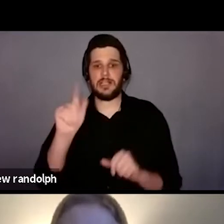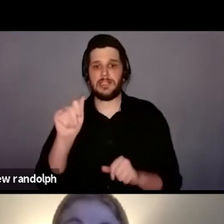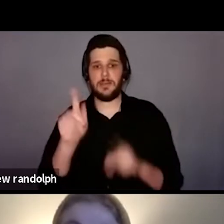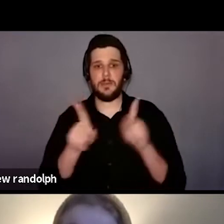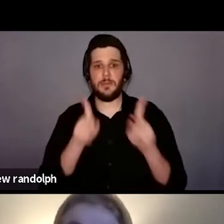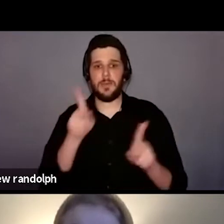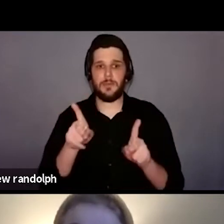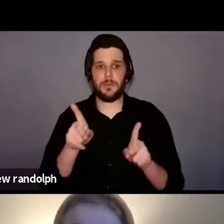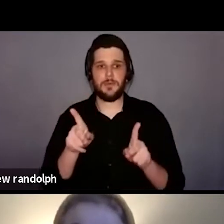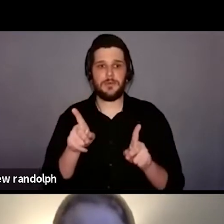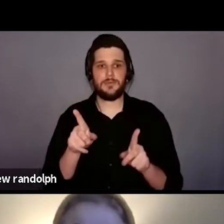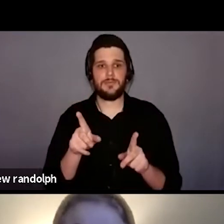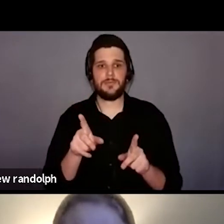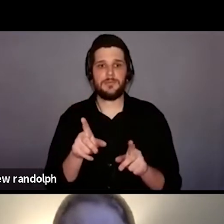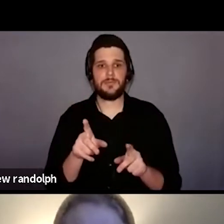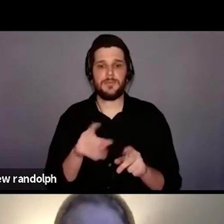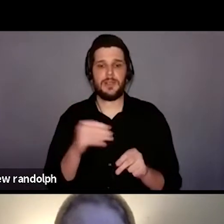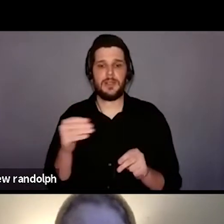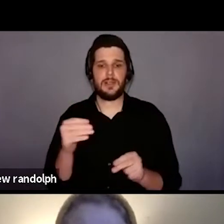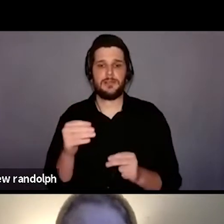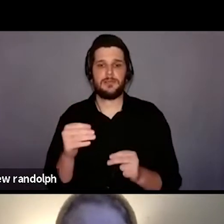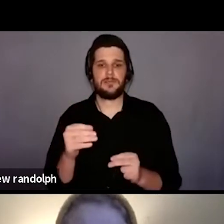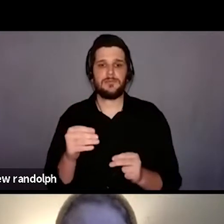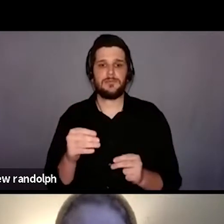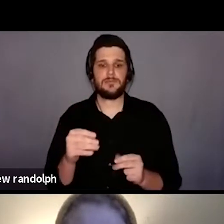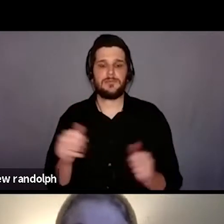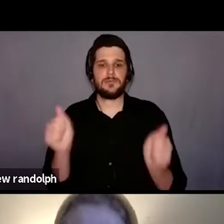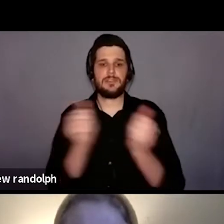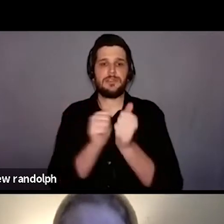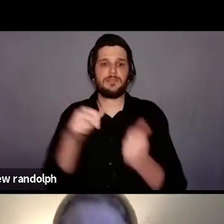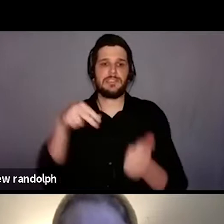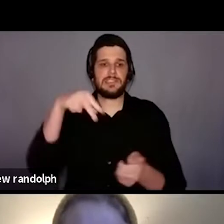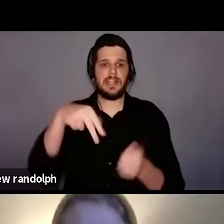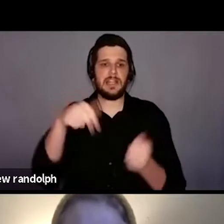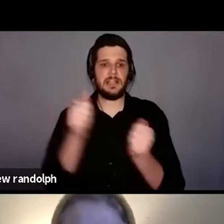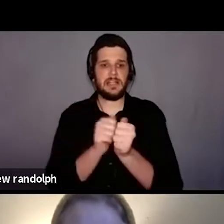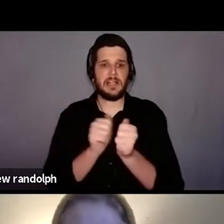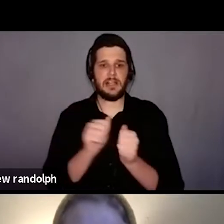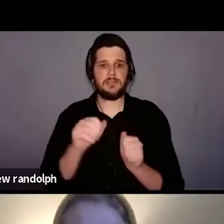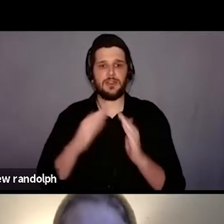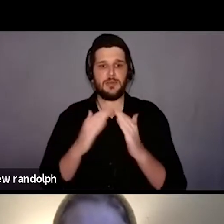up and in solidarity with our community, that